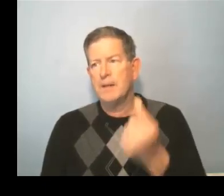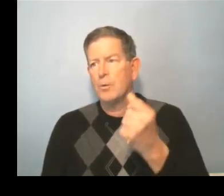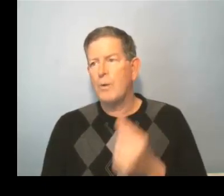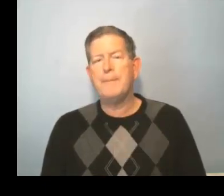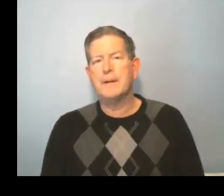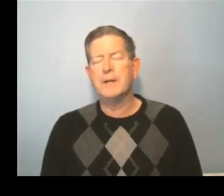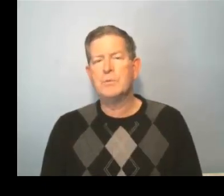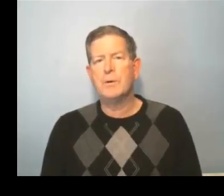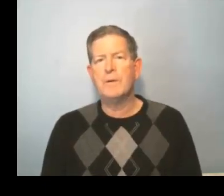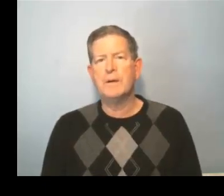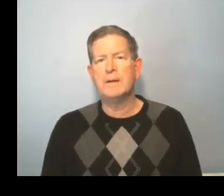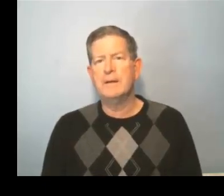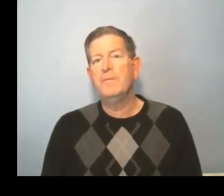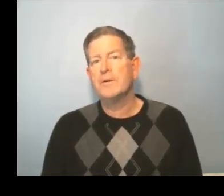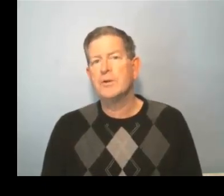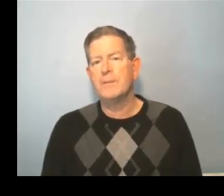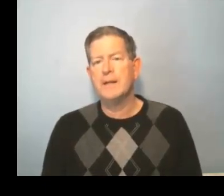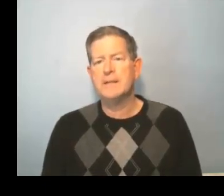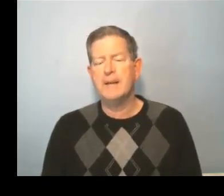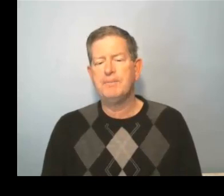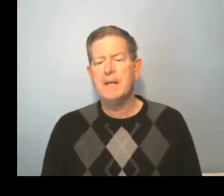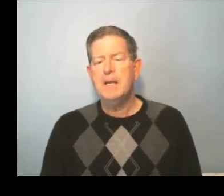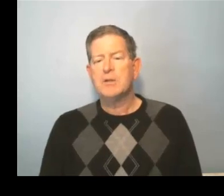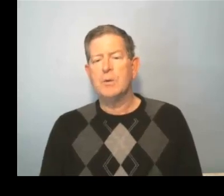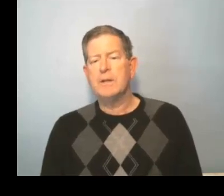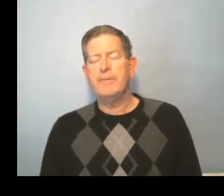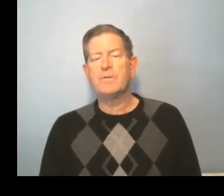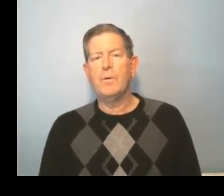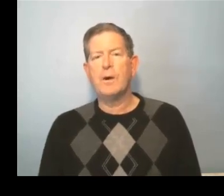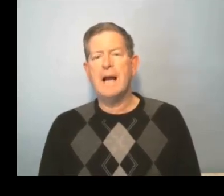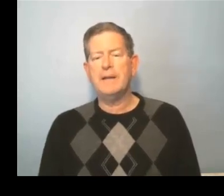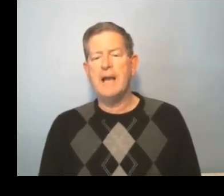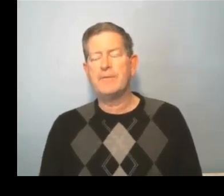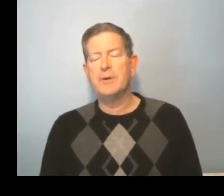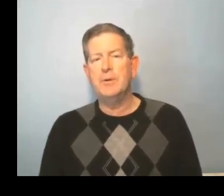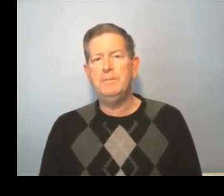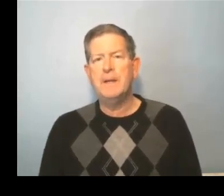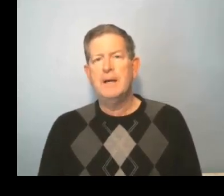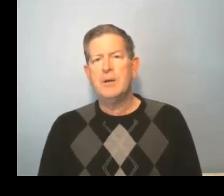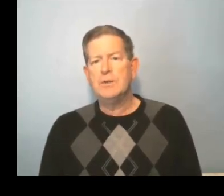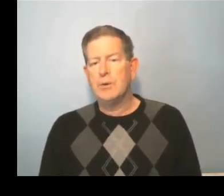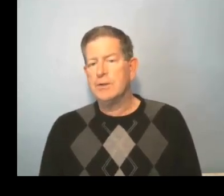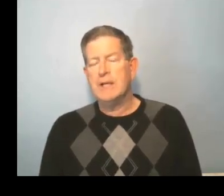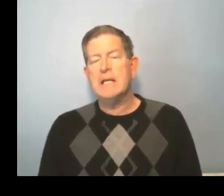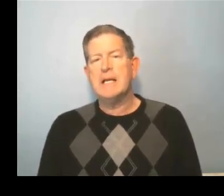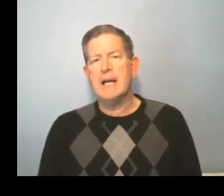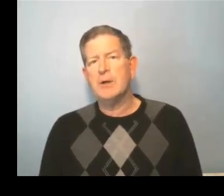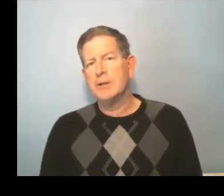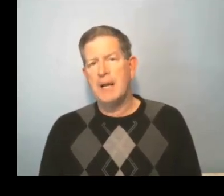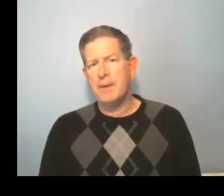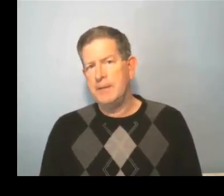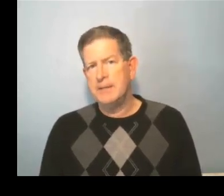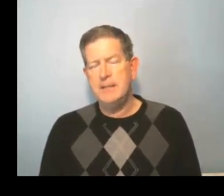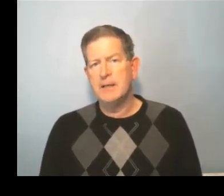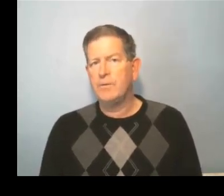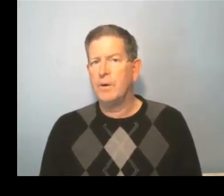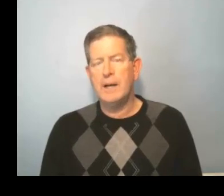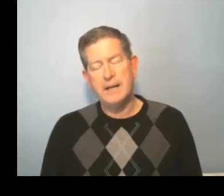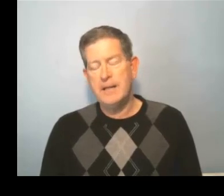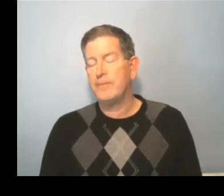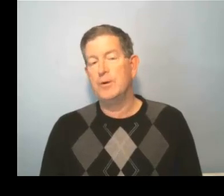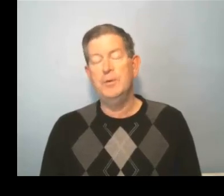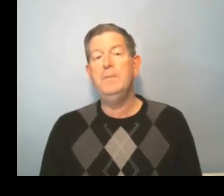more rapid, much more efficient, you might say. So if it's 4 o'clock in the afternoon, you can say il est 4 heures de l'après-midi.